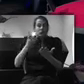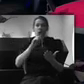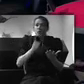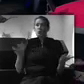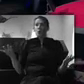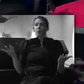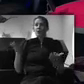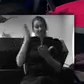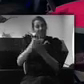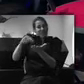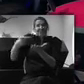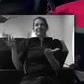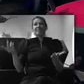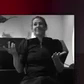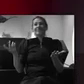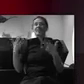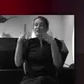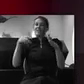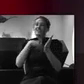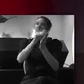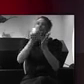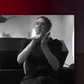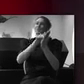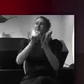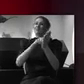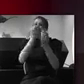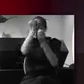No miracles are involved.